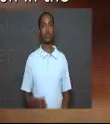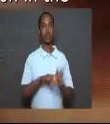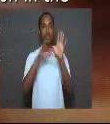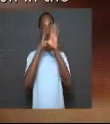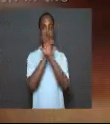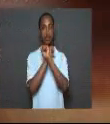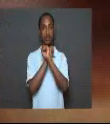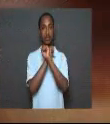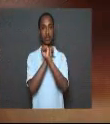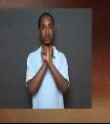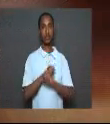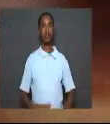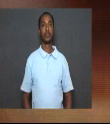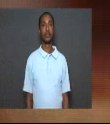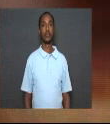Time's up.